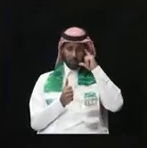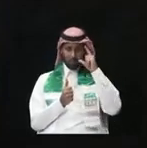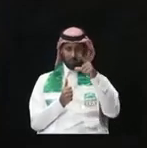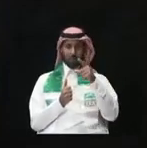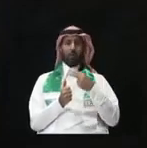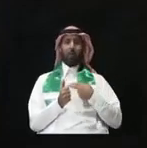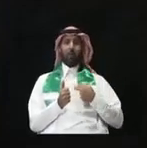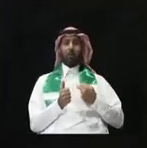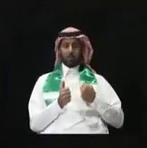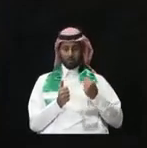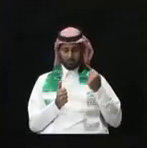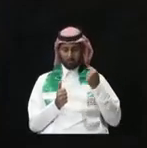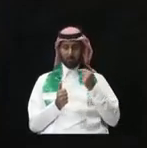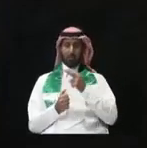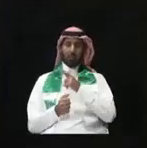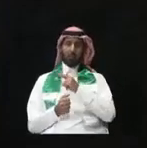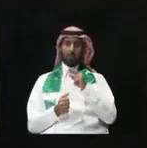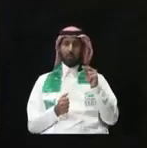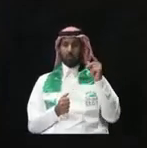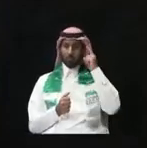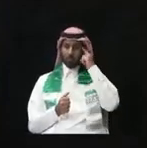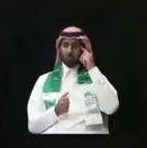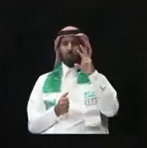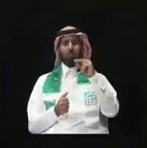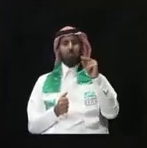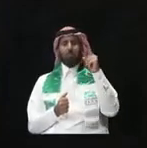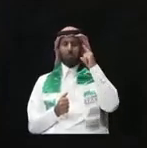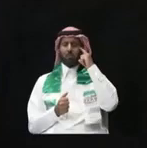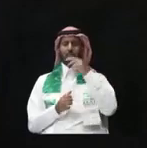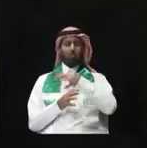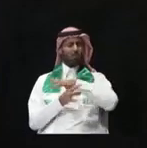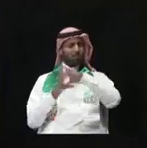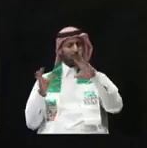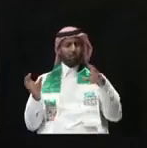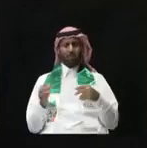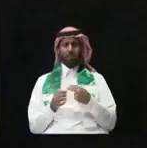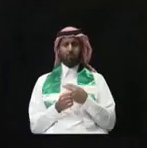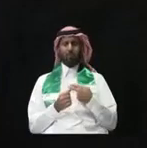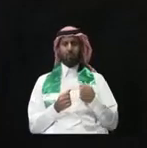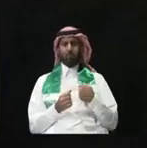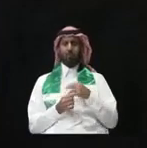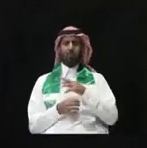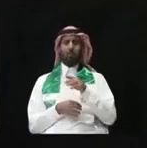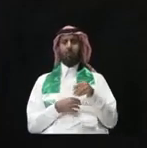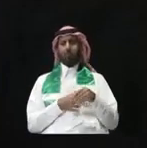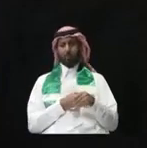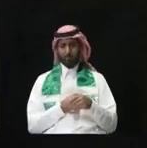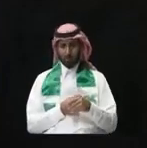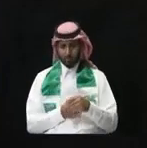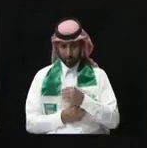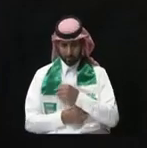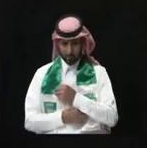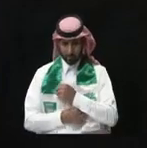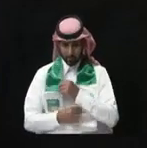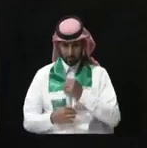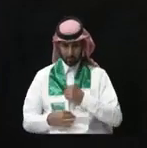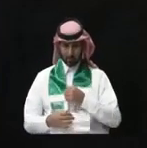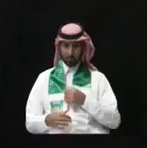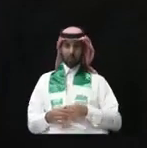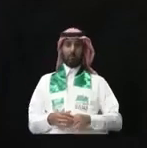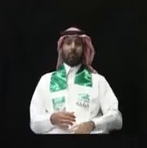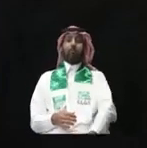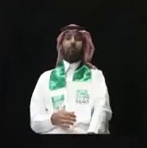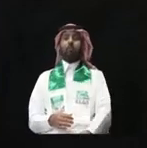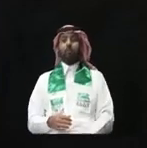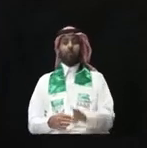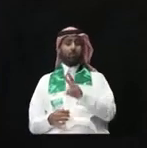Your name, the name of your country, or the name of your language. So let's continue. What